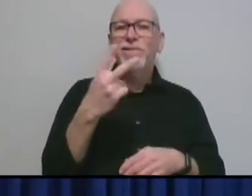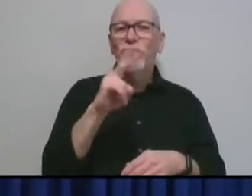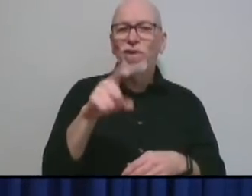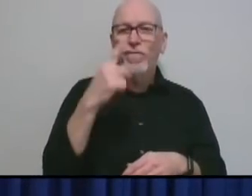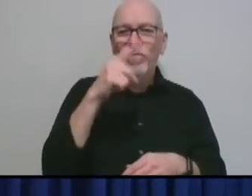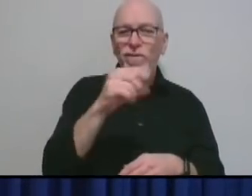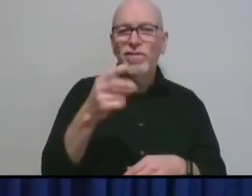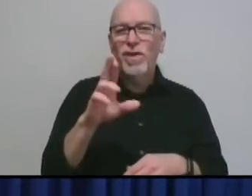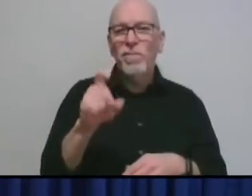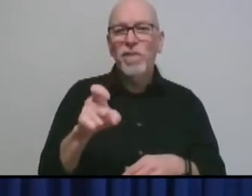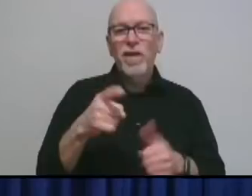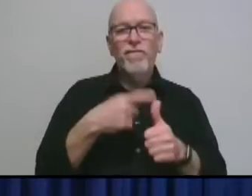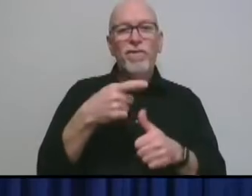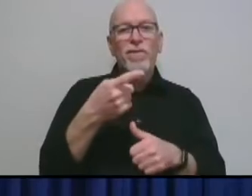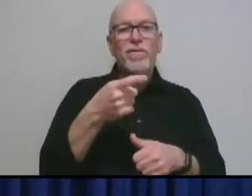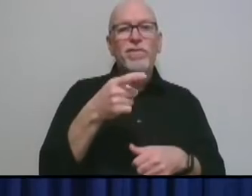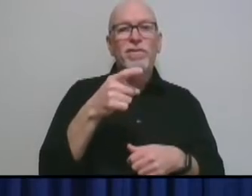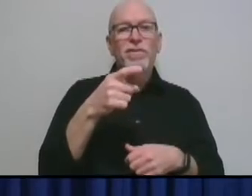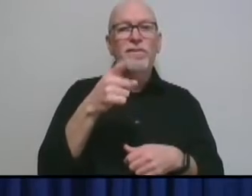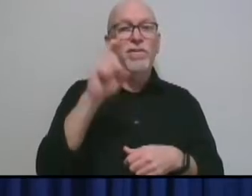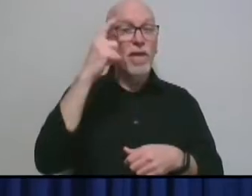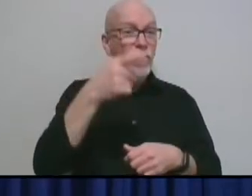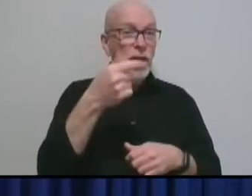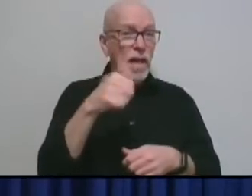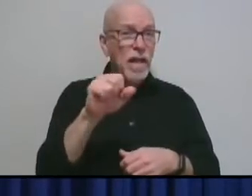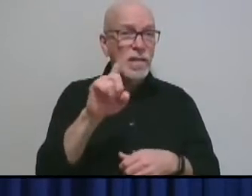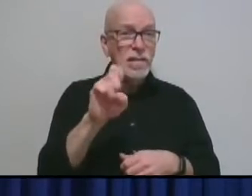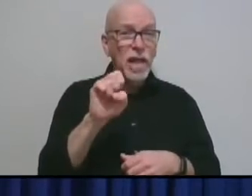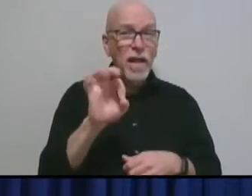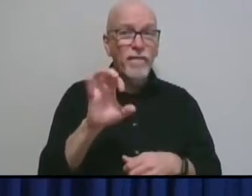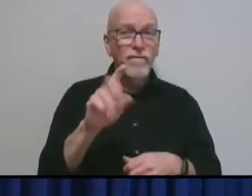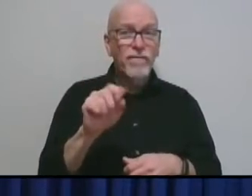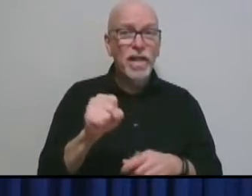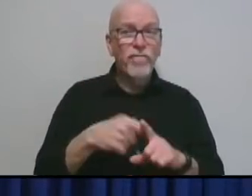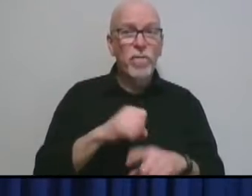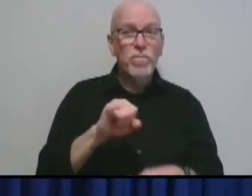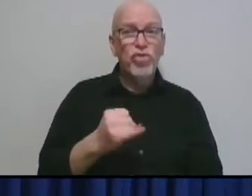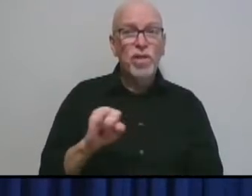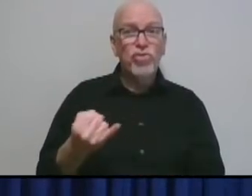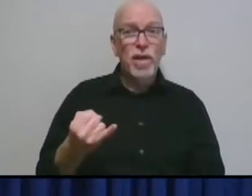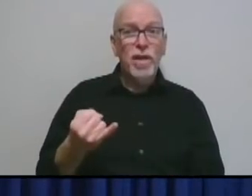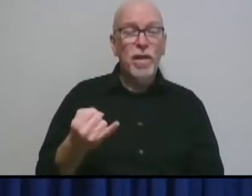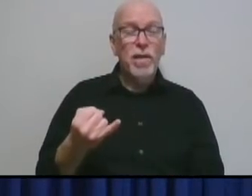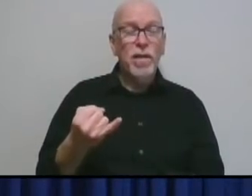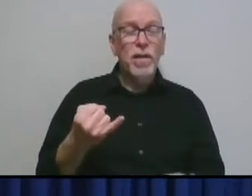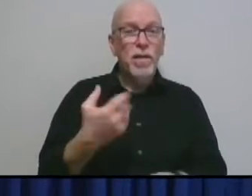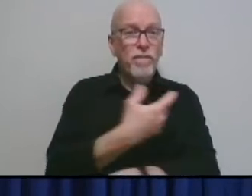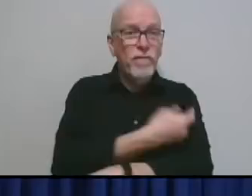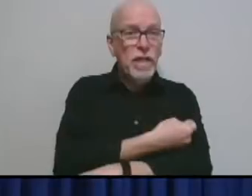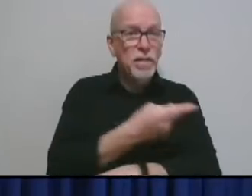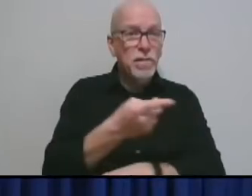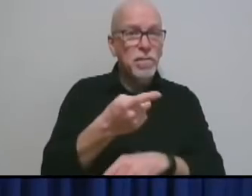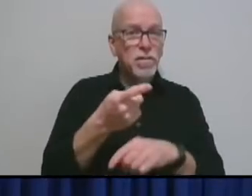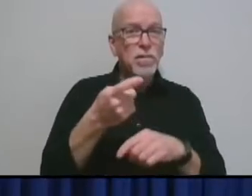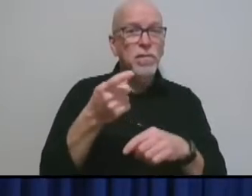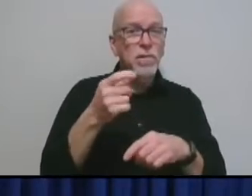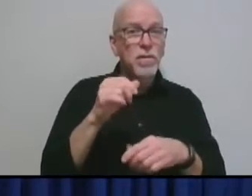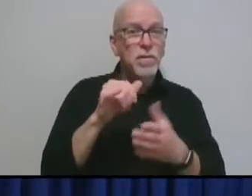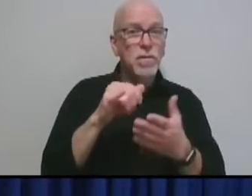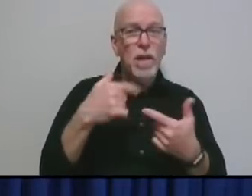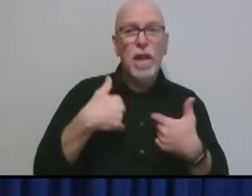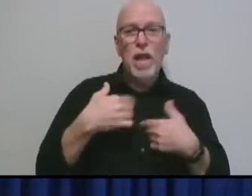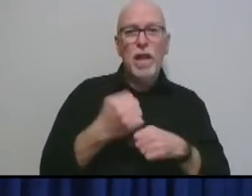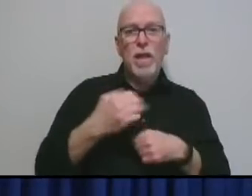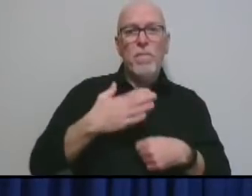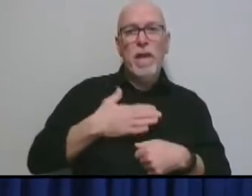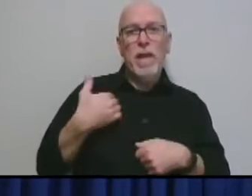Box. First of all, for you, Governor, any side effects from the J&J vaccination shot that you got? Because I got mine Sunday.